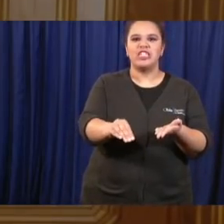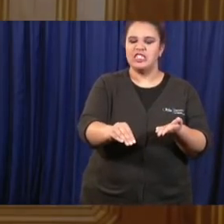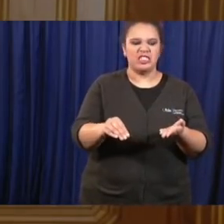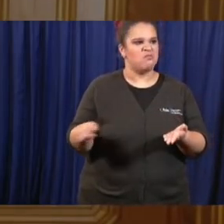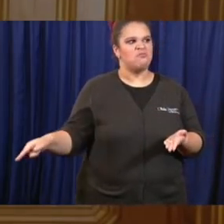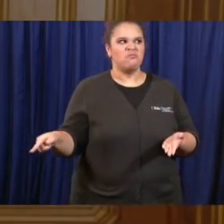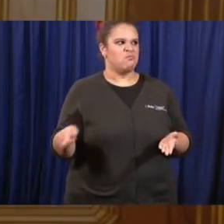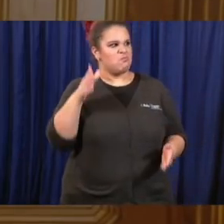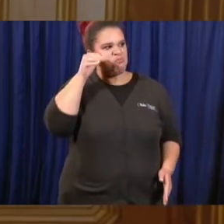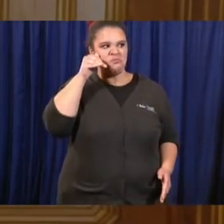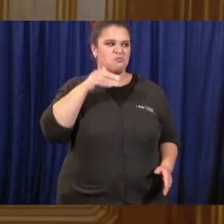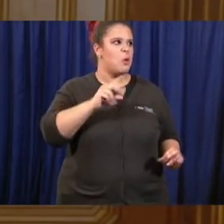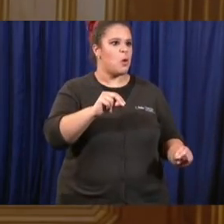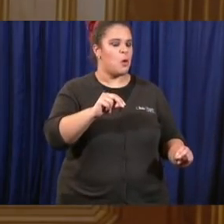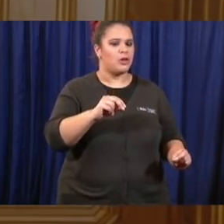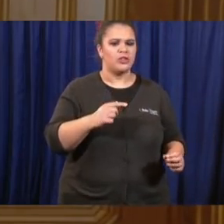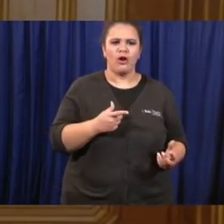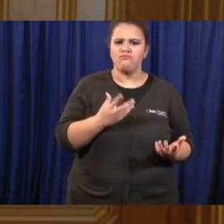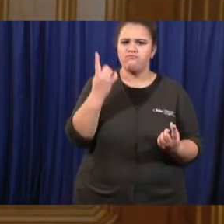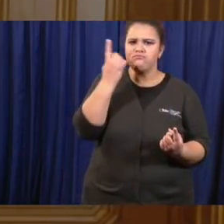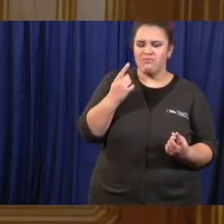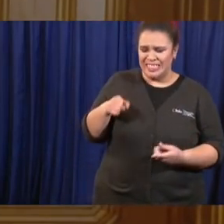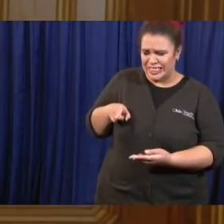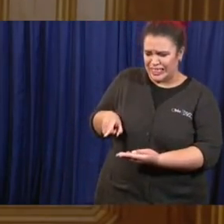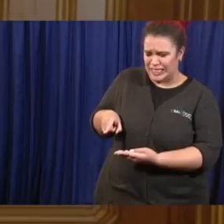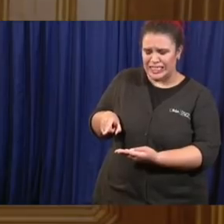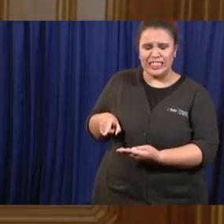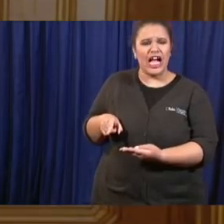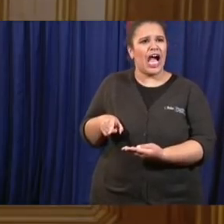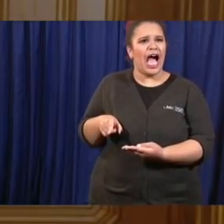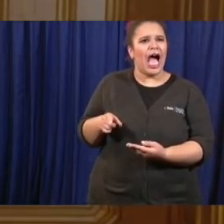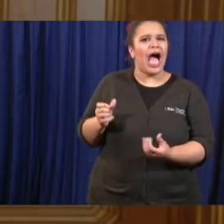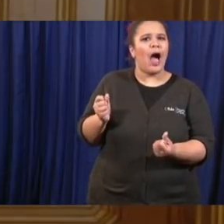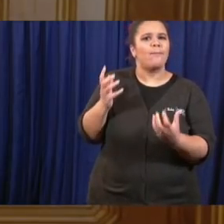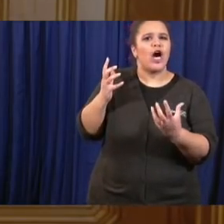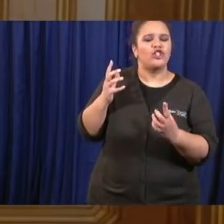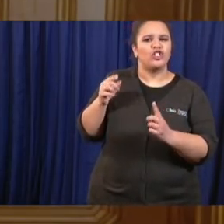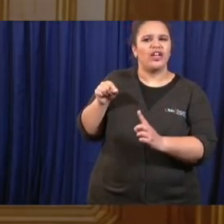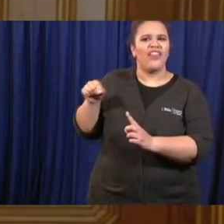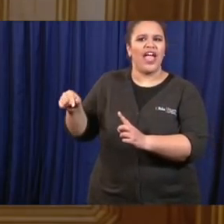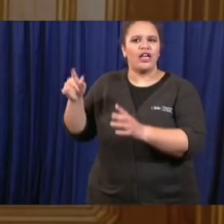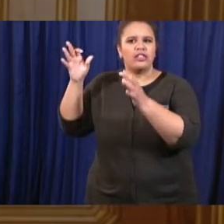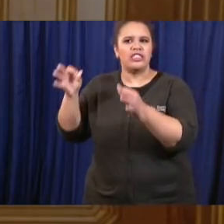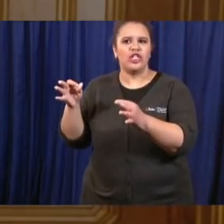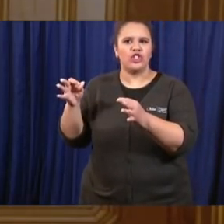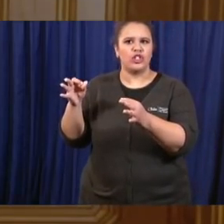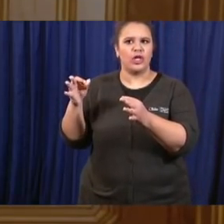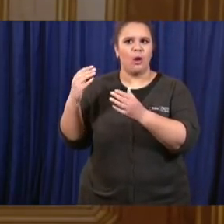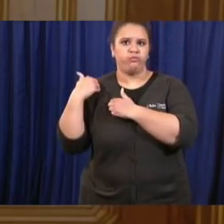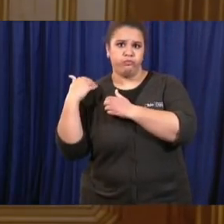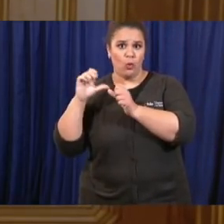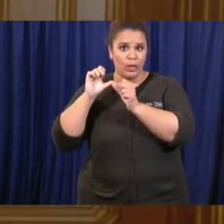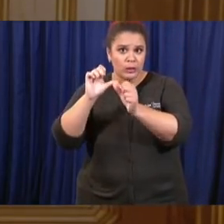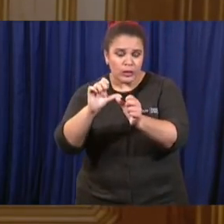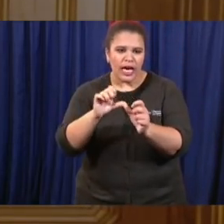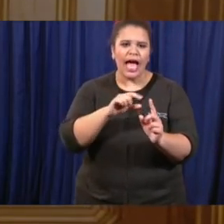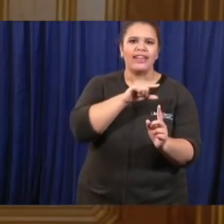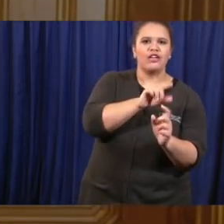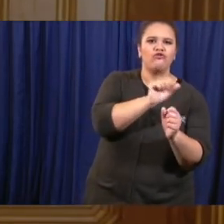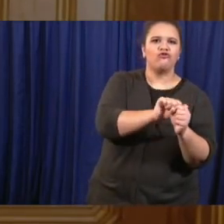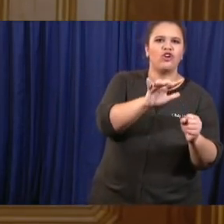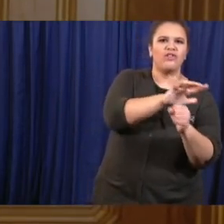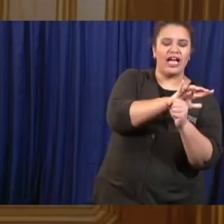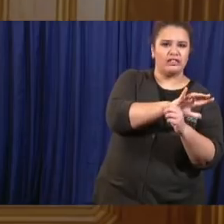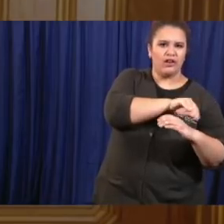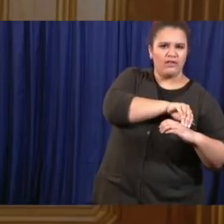of a role the coronavirus itself has to play in that final decision? Sure. So we started by looking, and I went through the